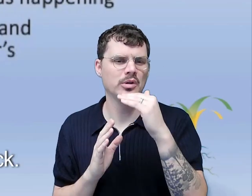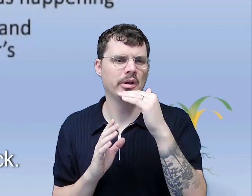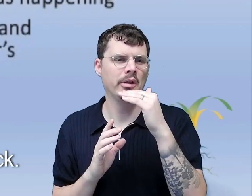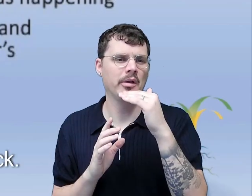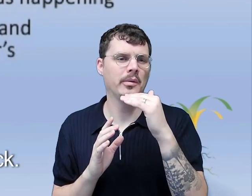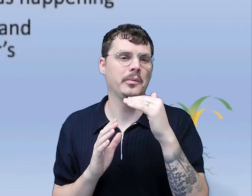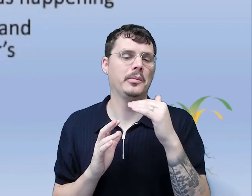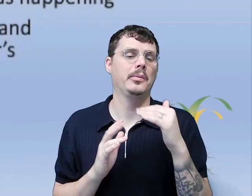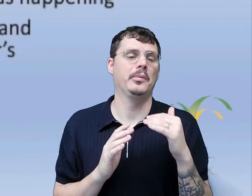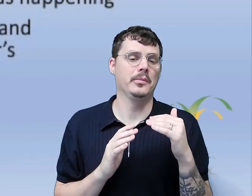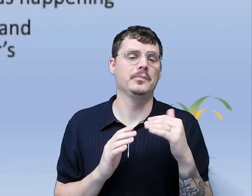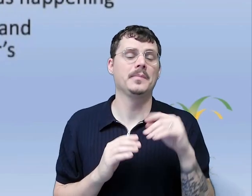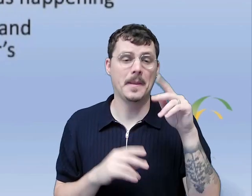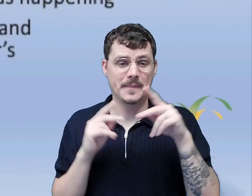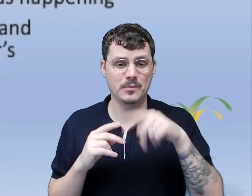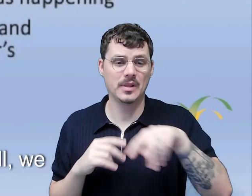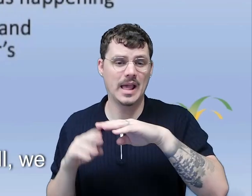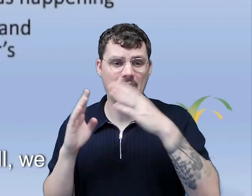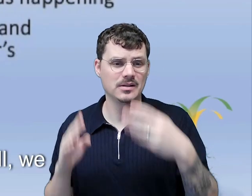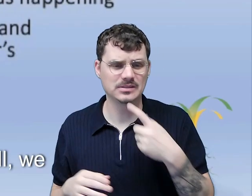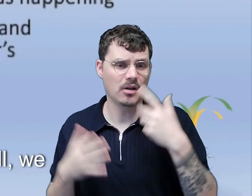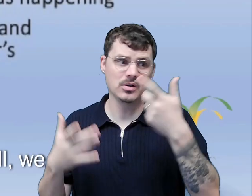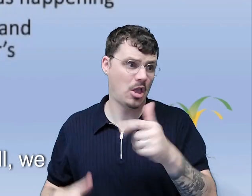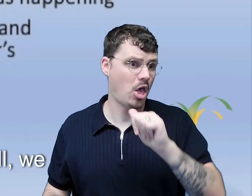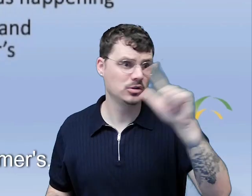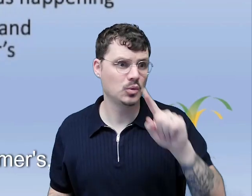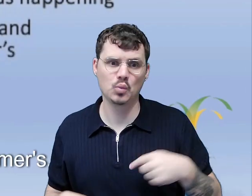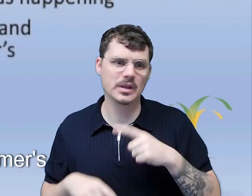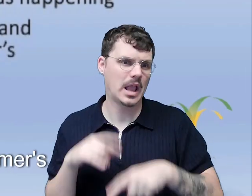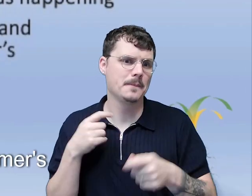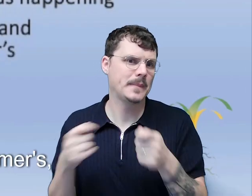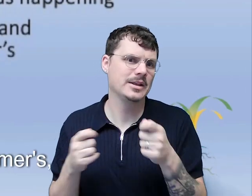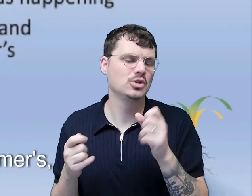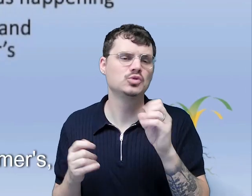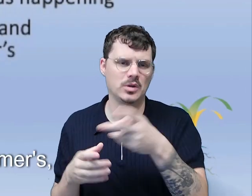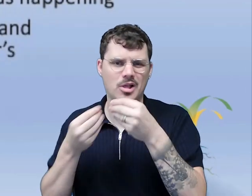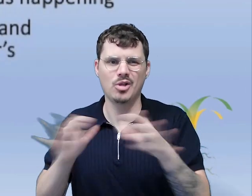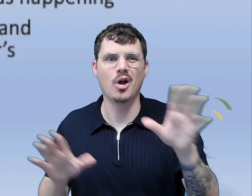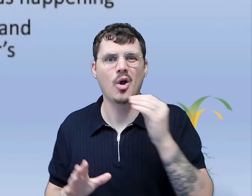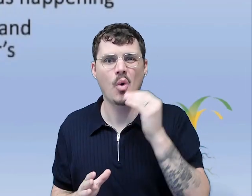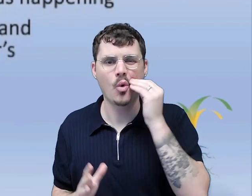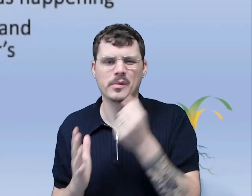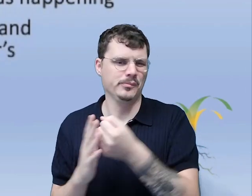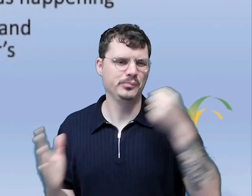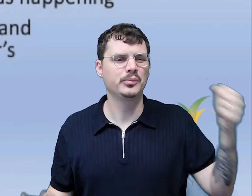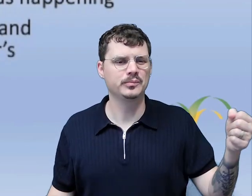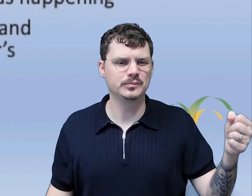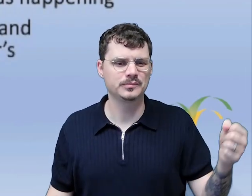to slide back, and the people in the house said, well, we can't manage somebody with Alzheimer's, so he lost his